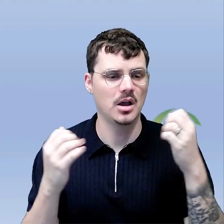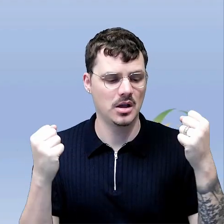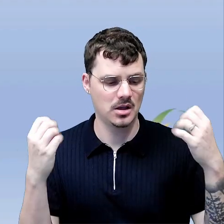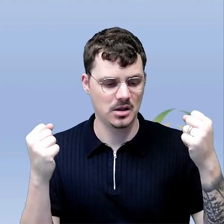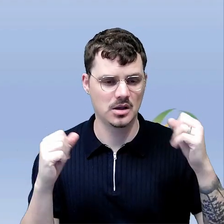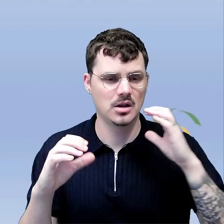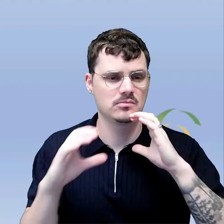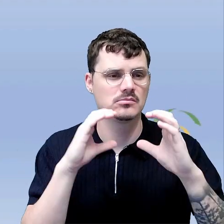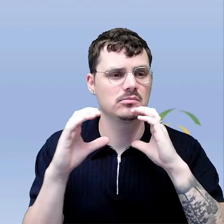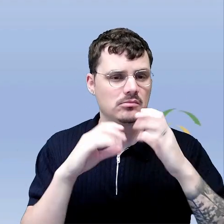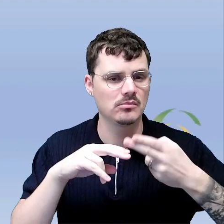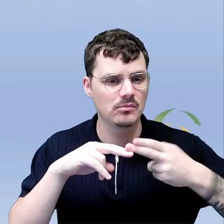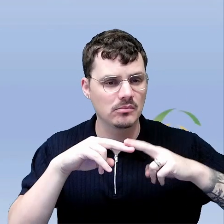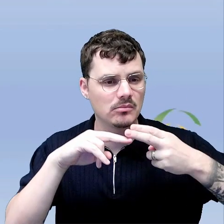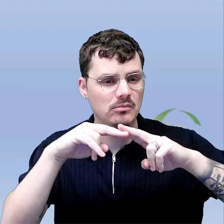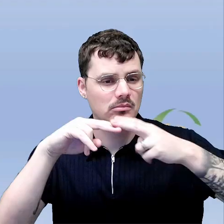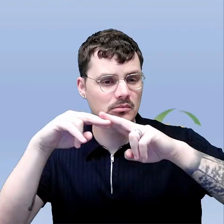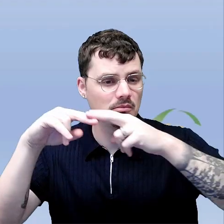sign to communicate.